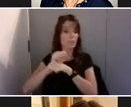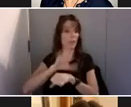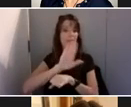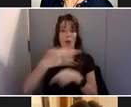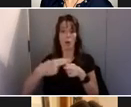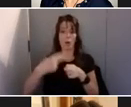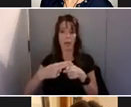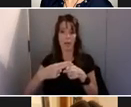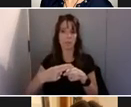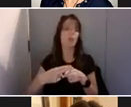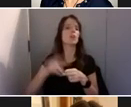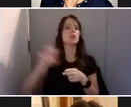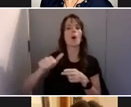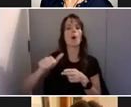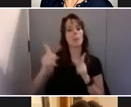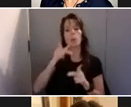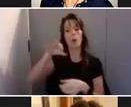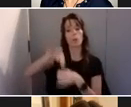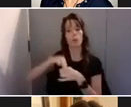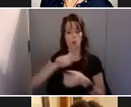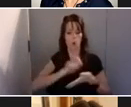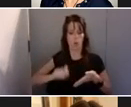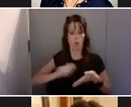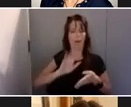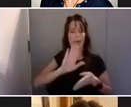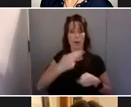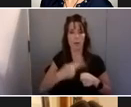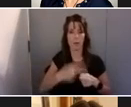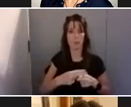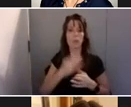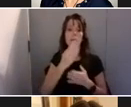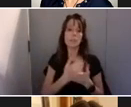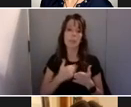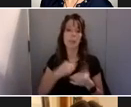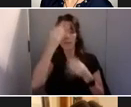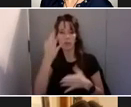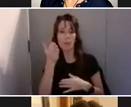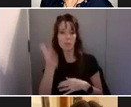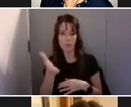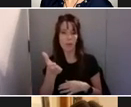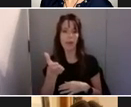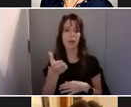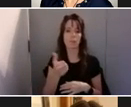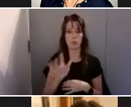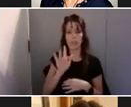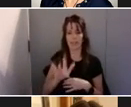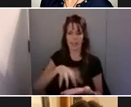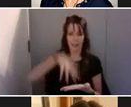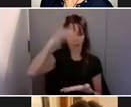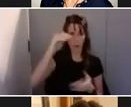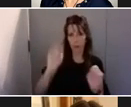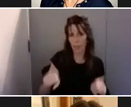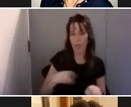write-in candidate, and I mean, some of them have info on here you can click on and learn about them.